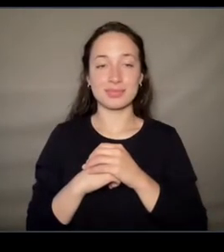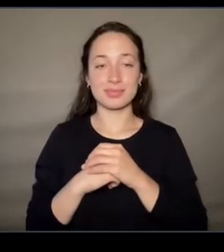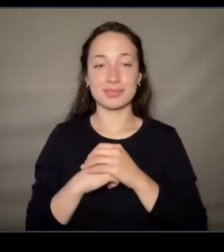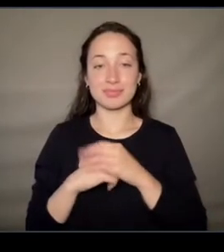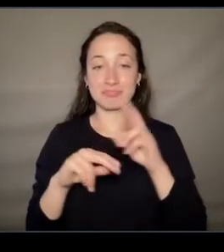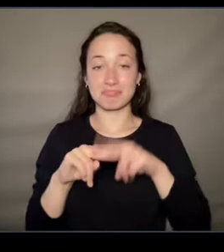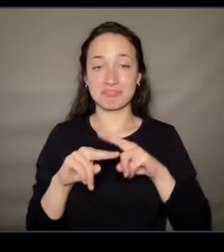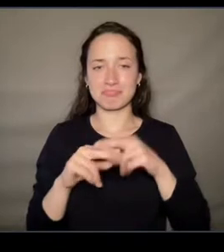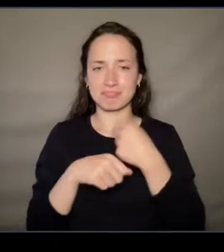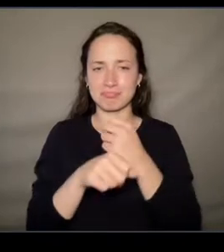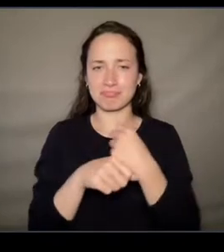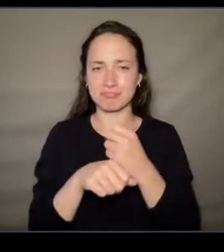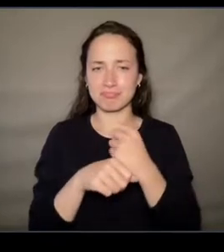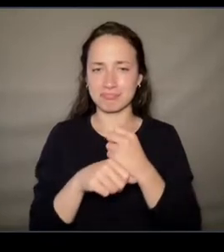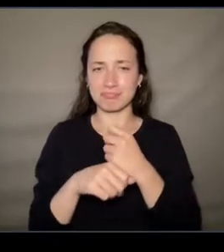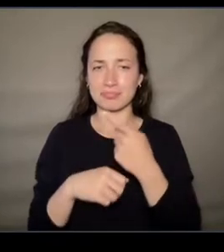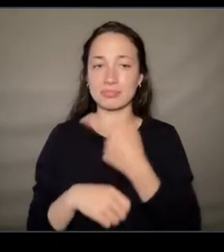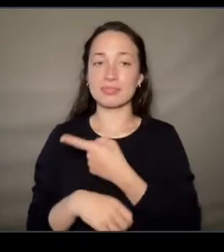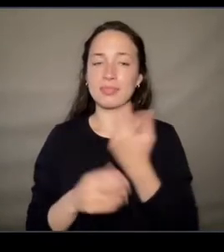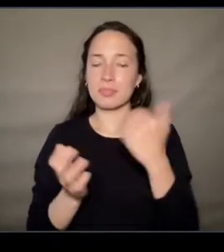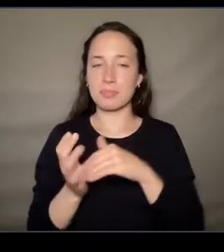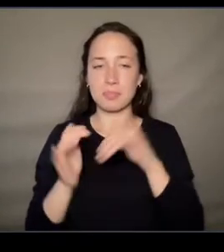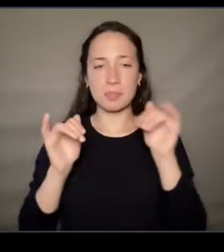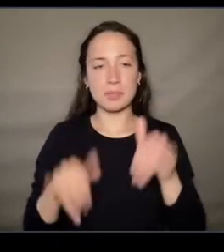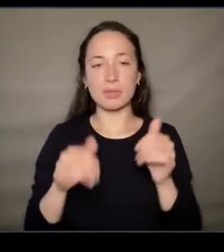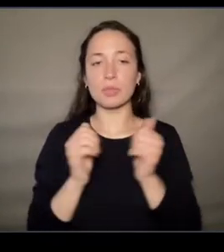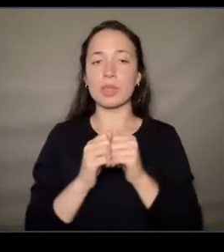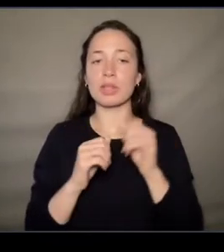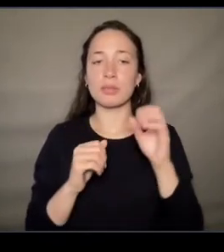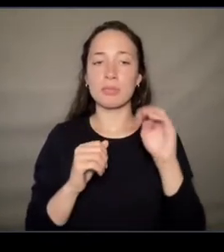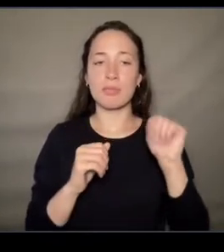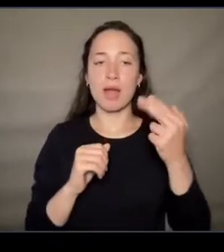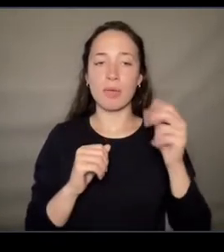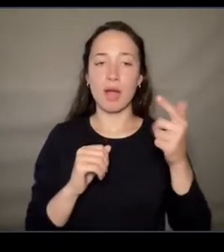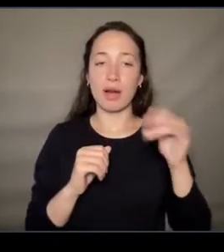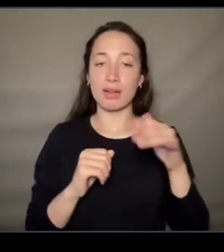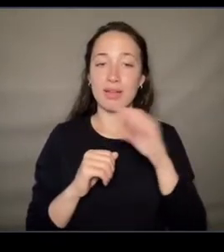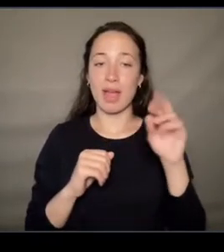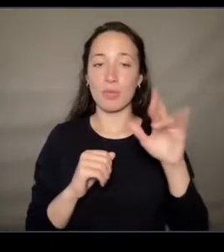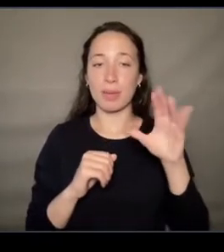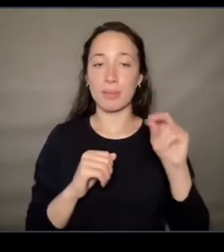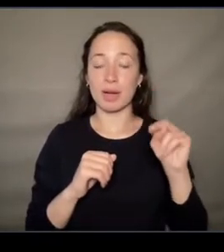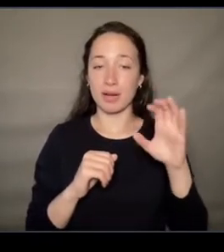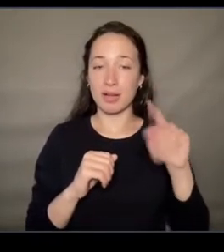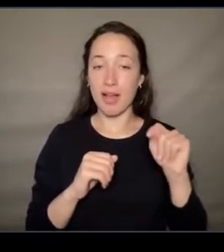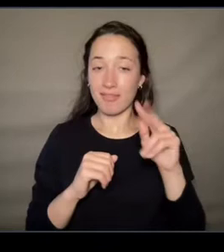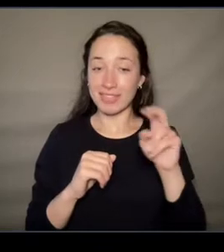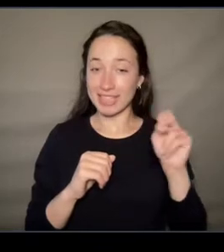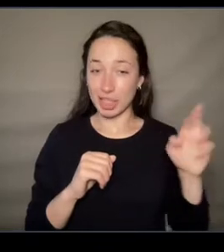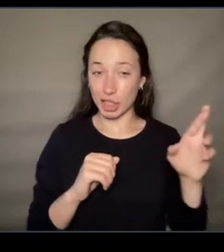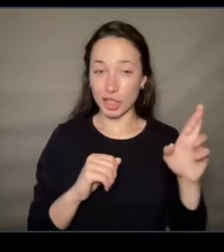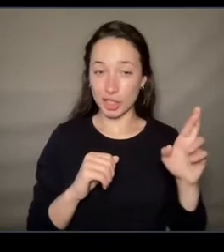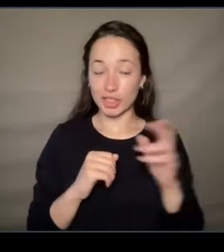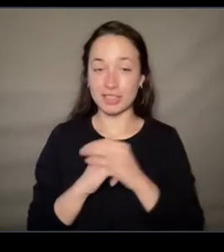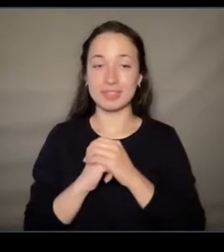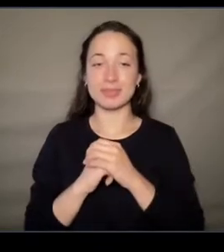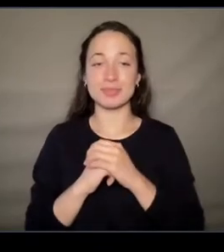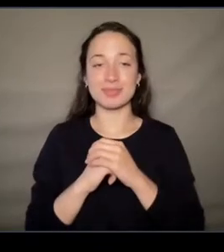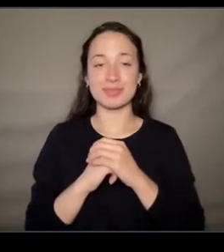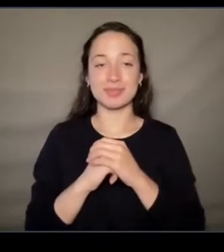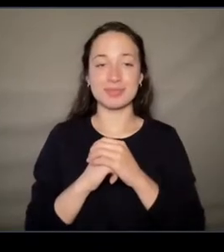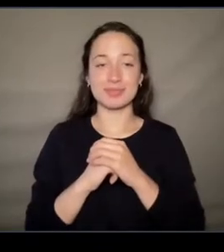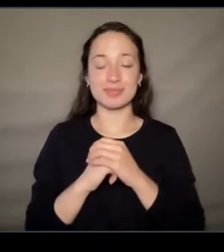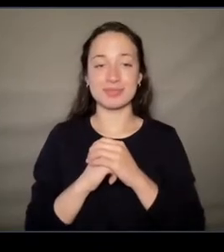Here's a couple custom side chairs, again using solid mahogany and ribbon cut veneer.